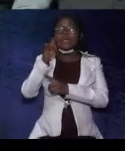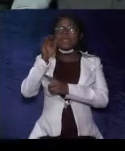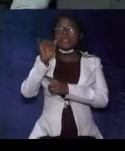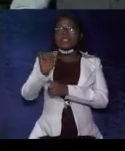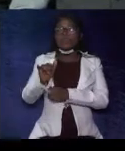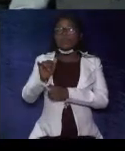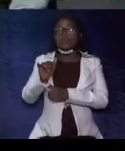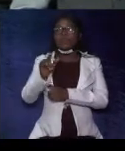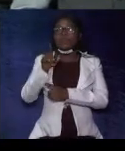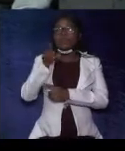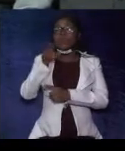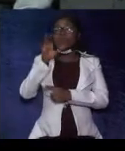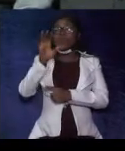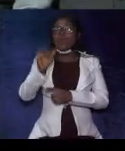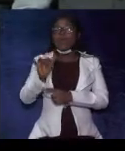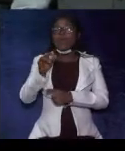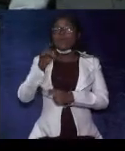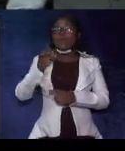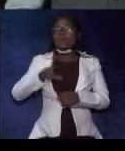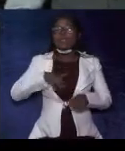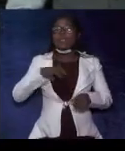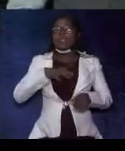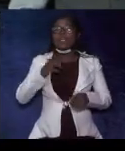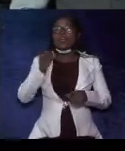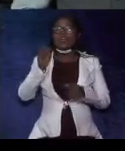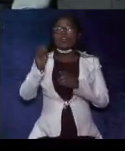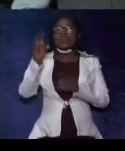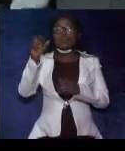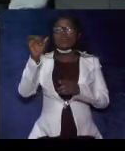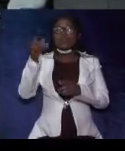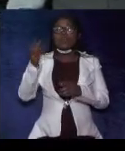bit.ly/lasubeblesson42. The link again is